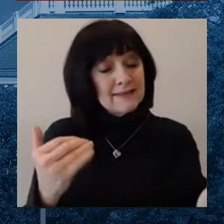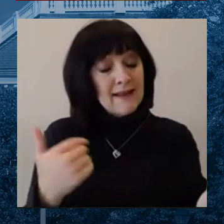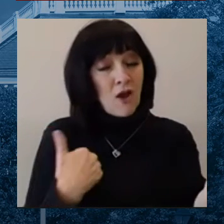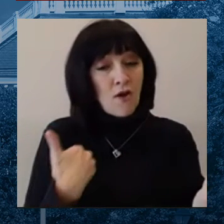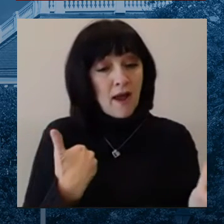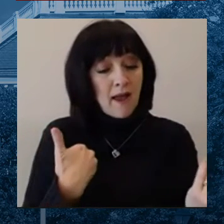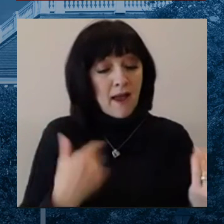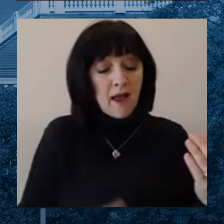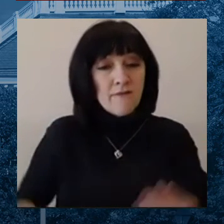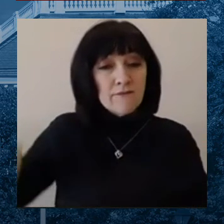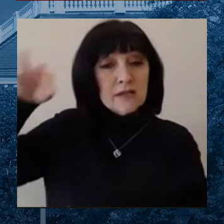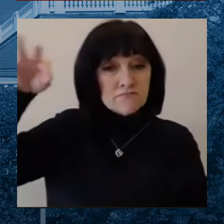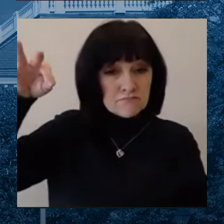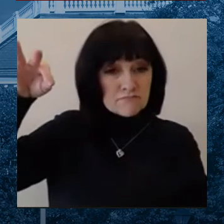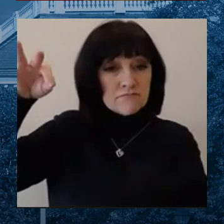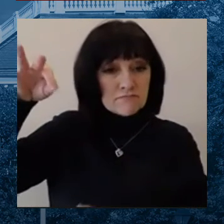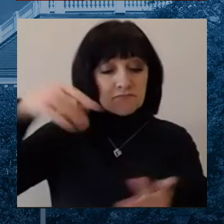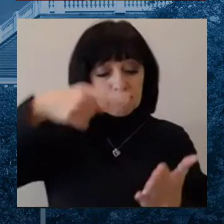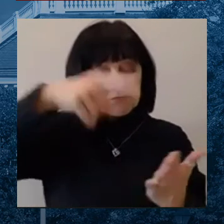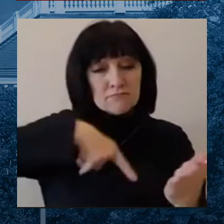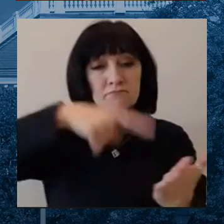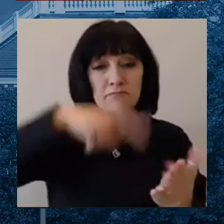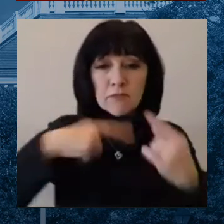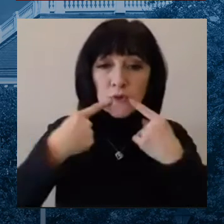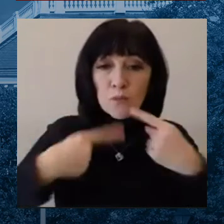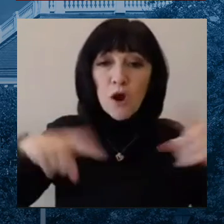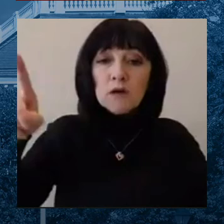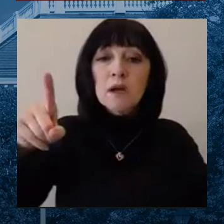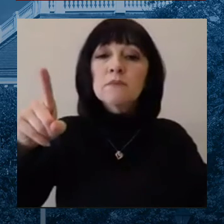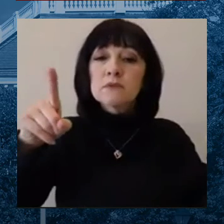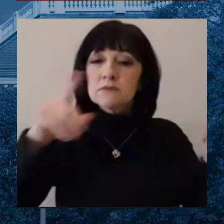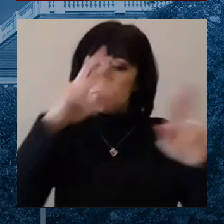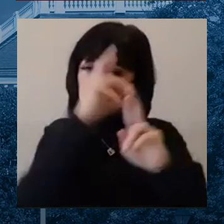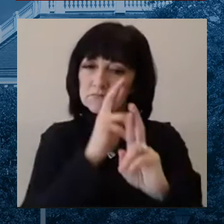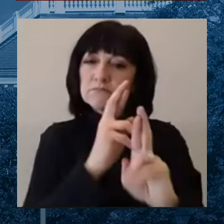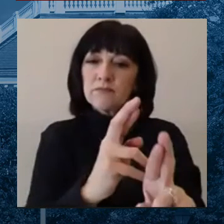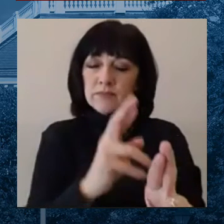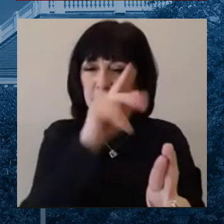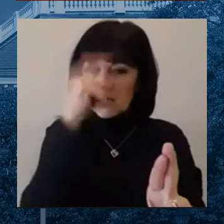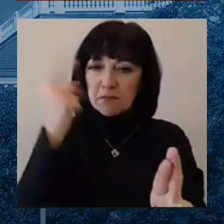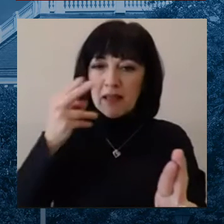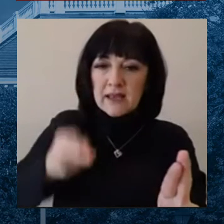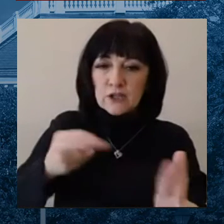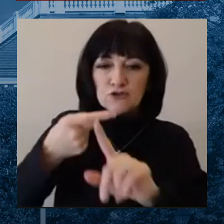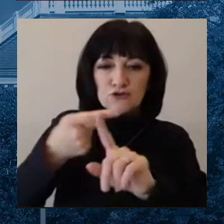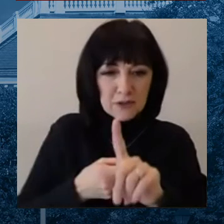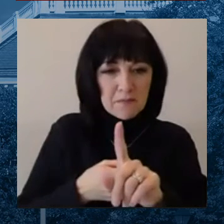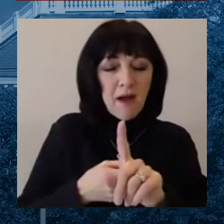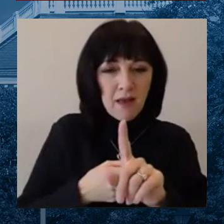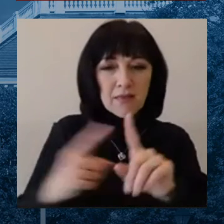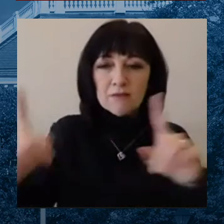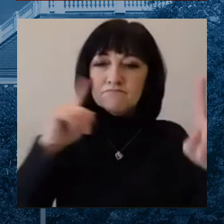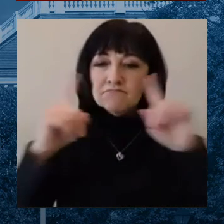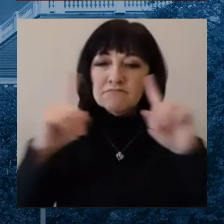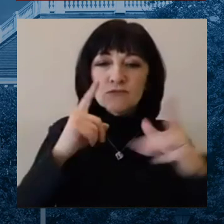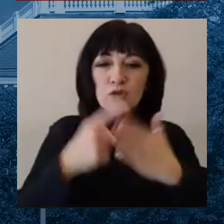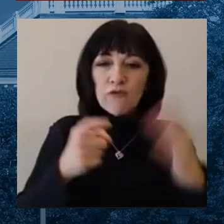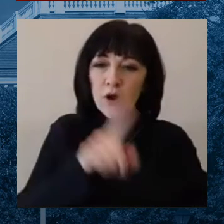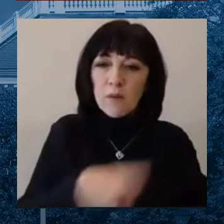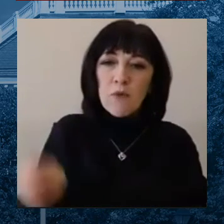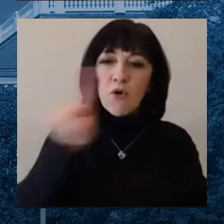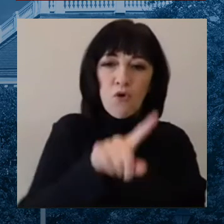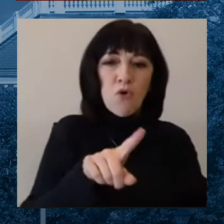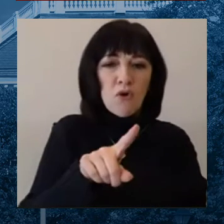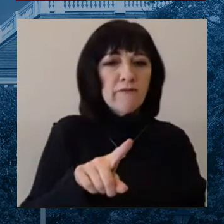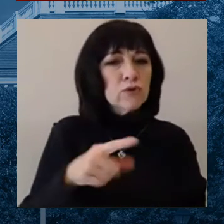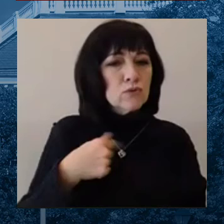a proclamation in observance of Black History Month. We've heard from each of you the challenges that